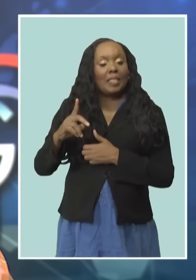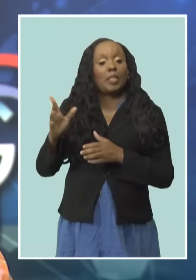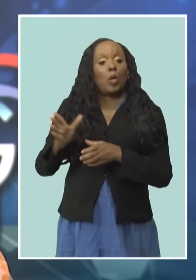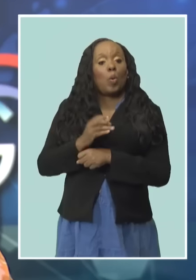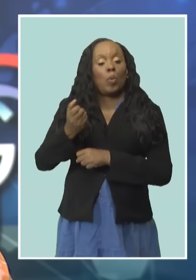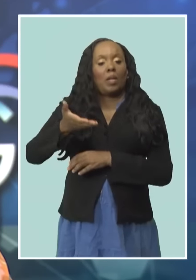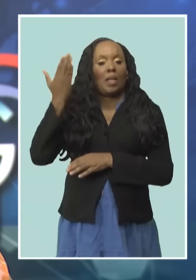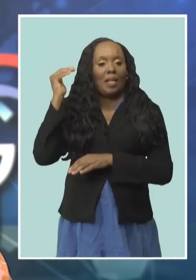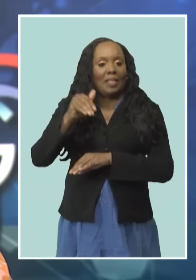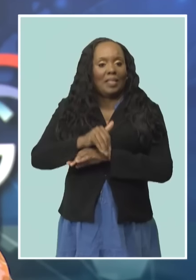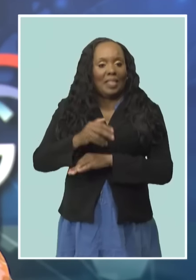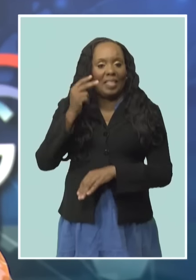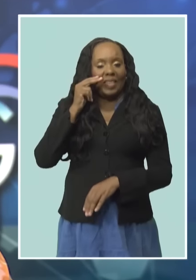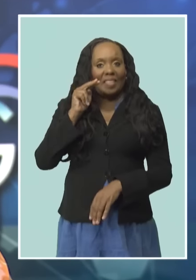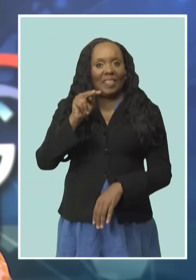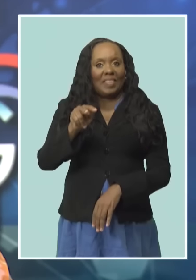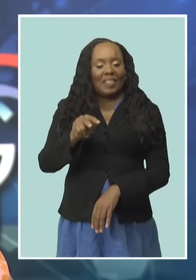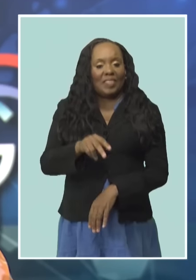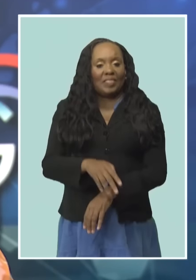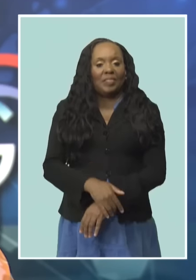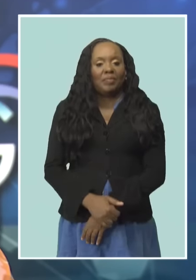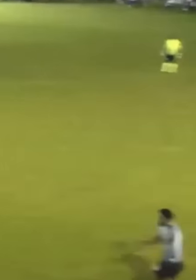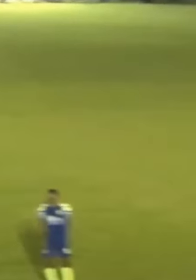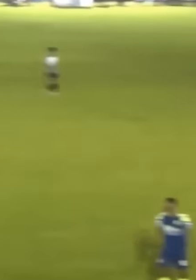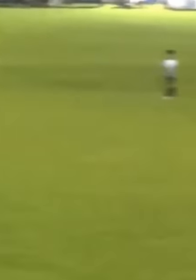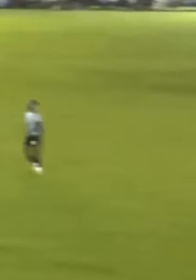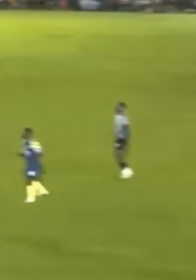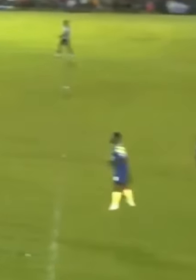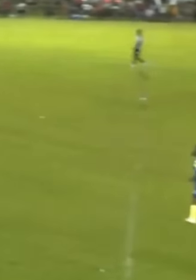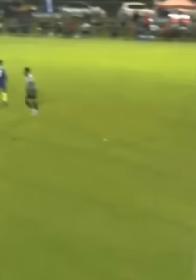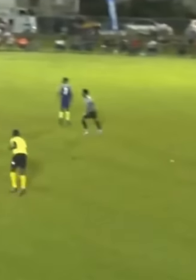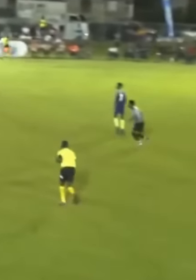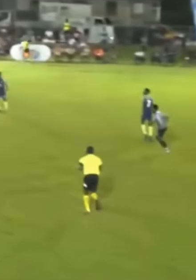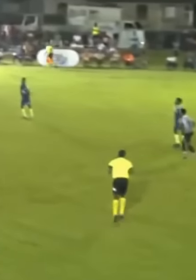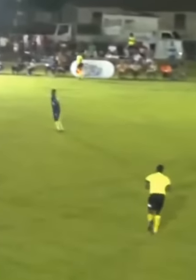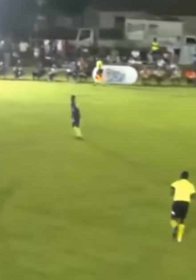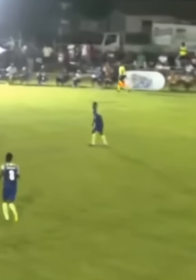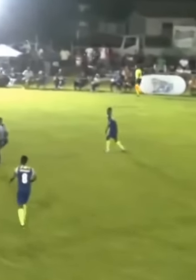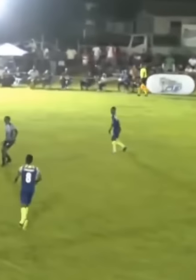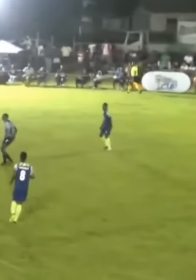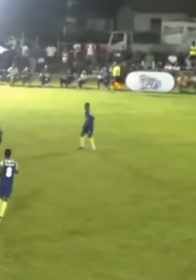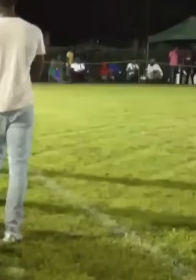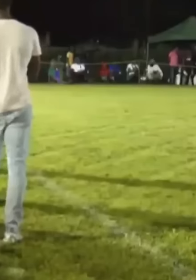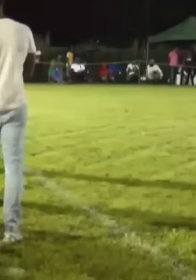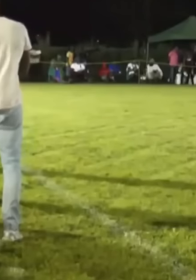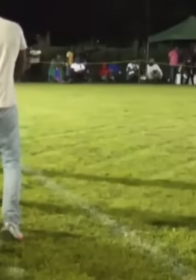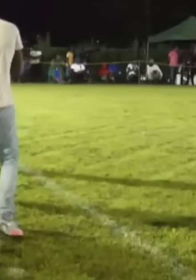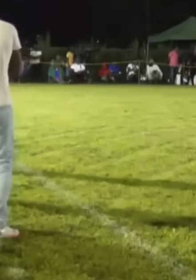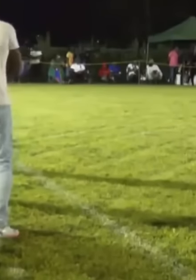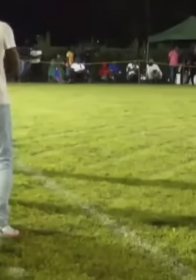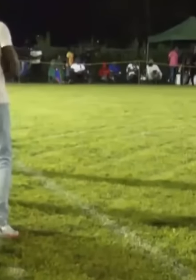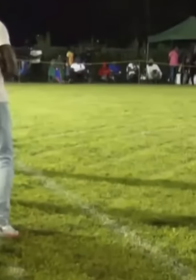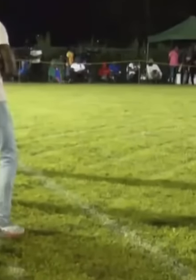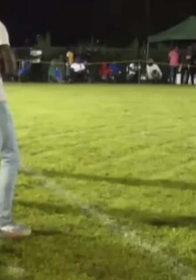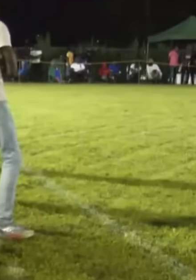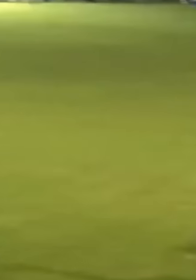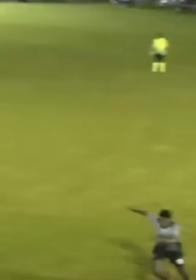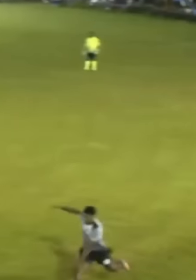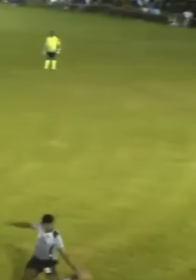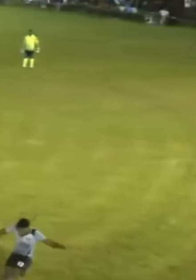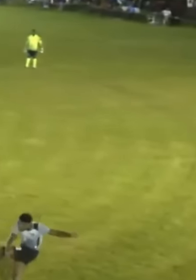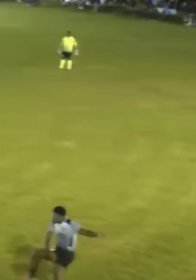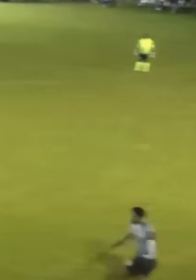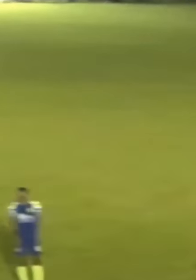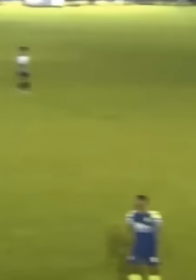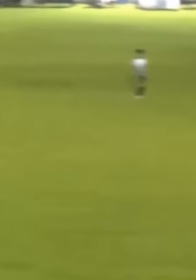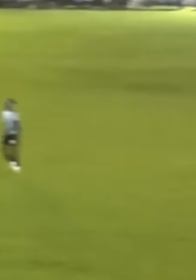night. CBC's Anmar Goodrich Boyce reports. Speightstown in St. Peter played host to the latest action in the Prime Minister's